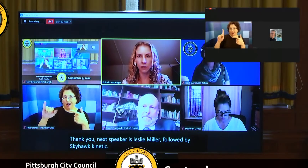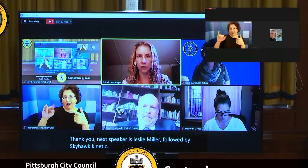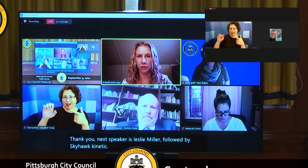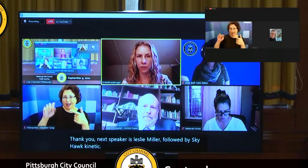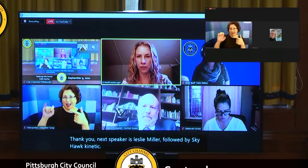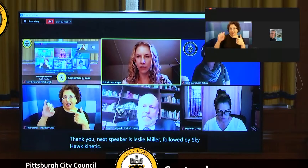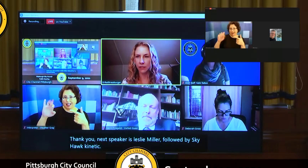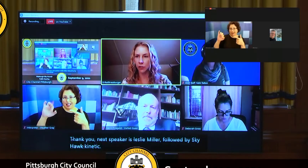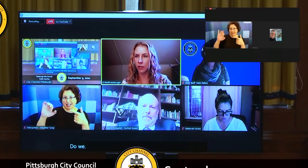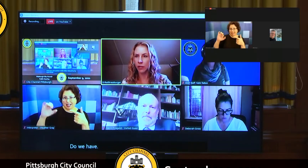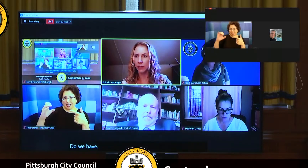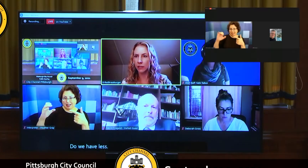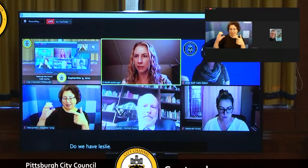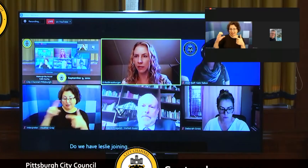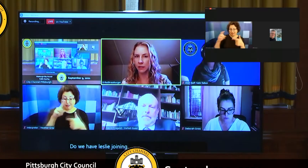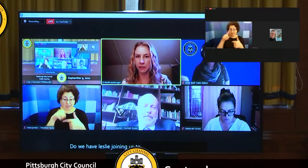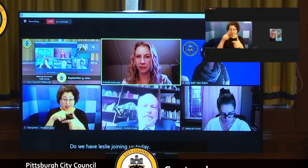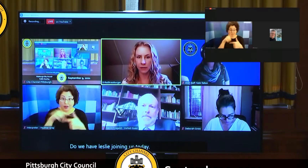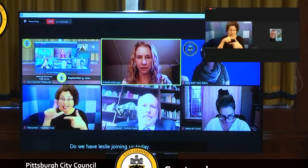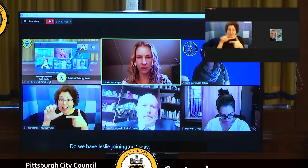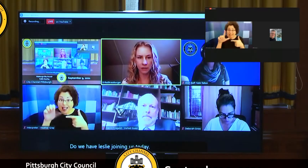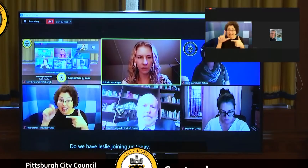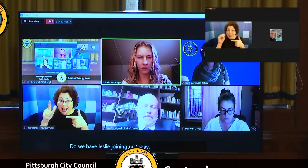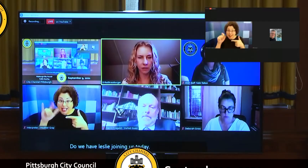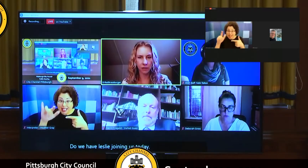Do we have Leslie joining us today?